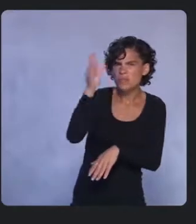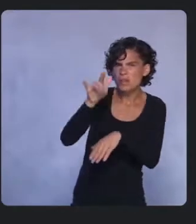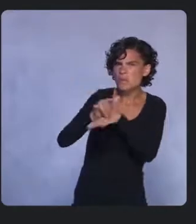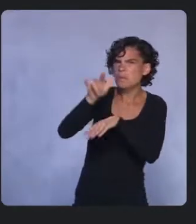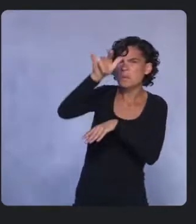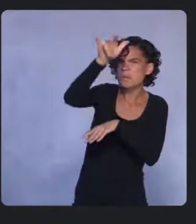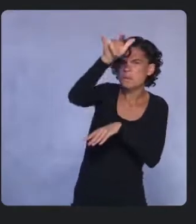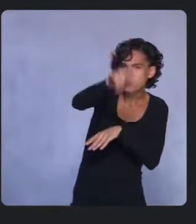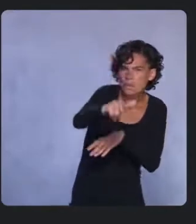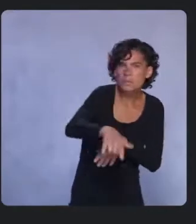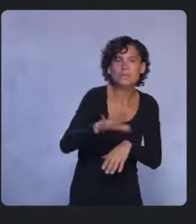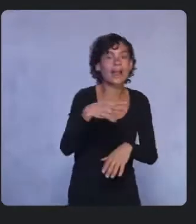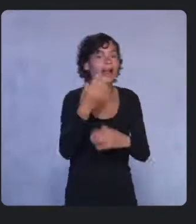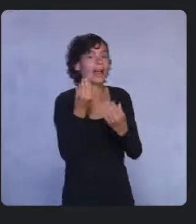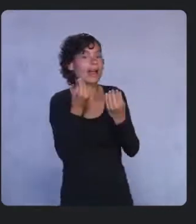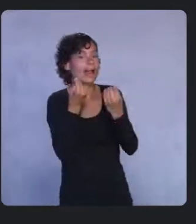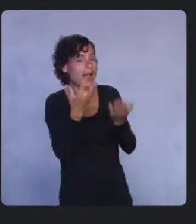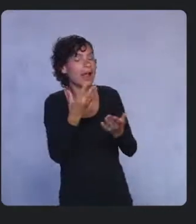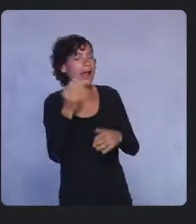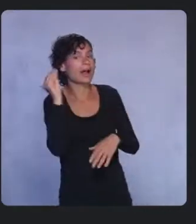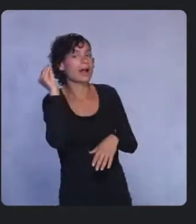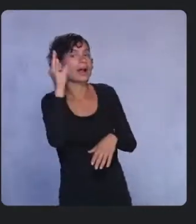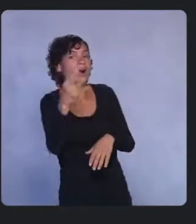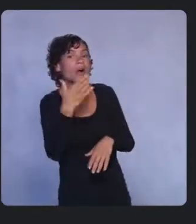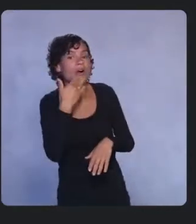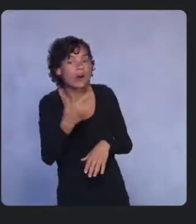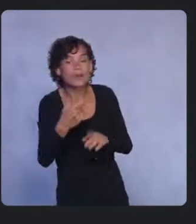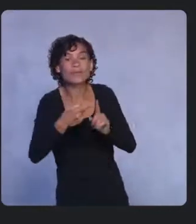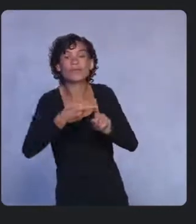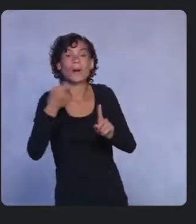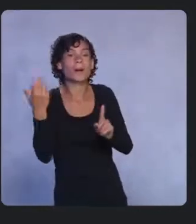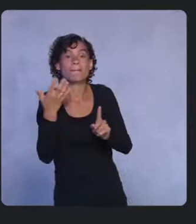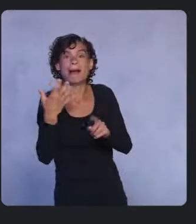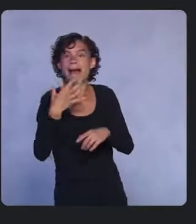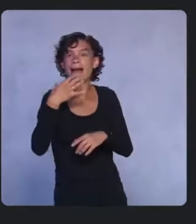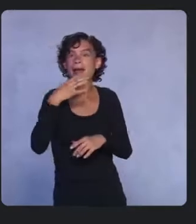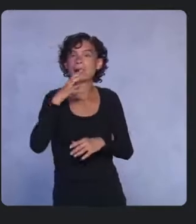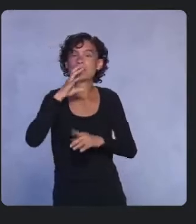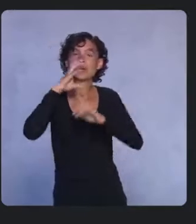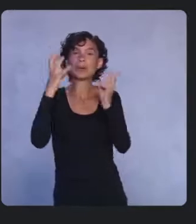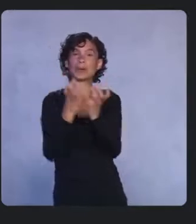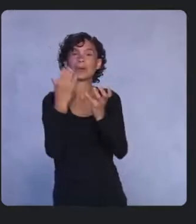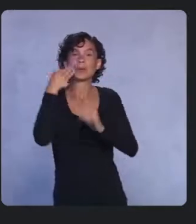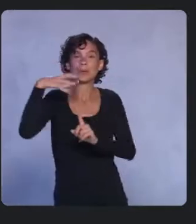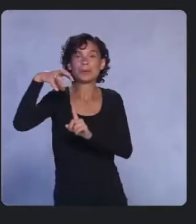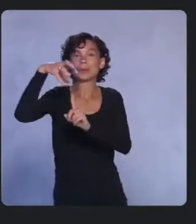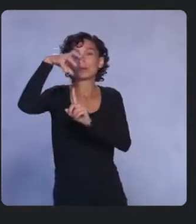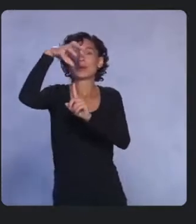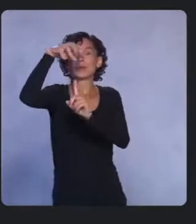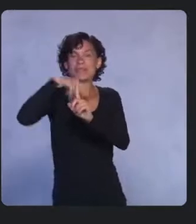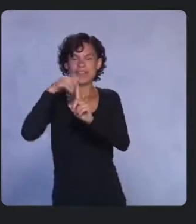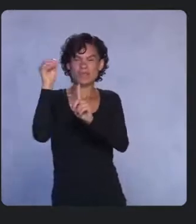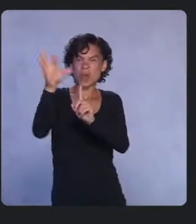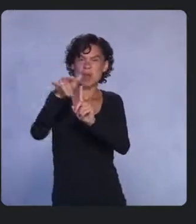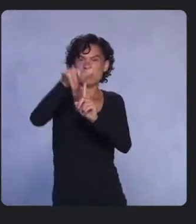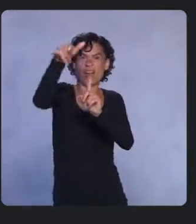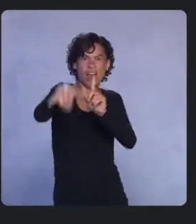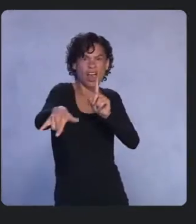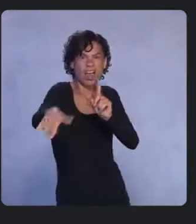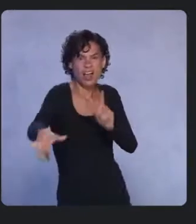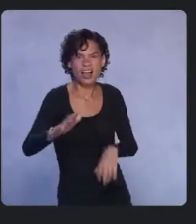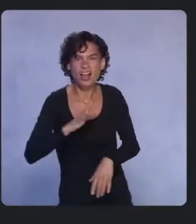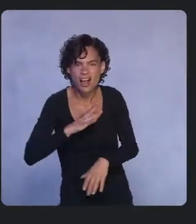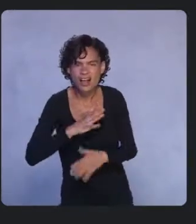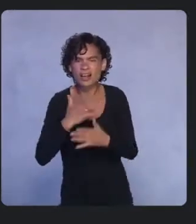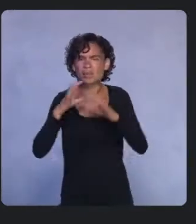It was. I was actually thrown from a hot air balloon, believe it or not. That's so cool. What did the world look like from out there?